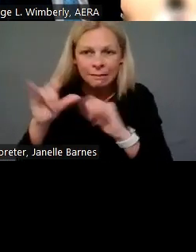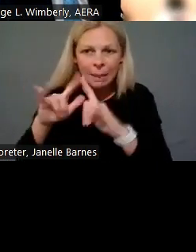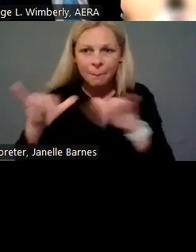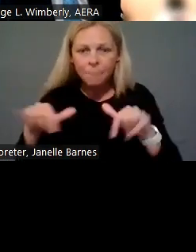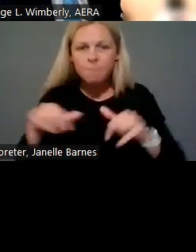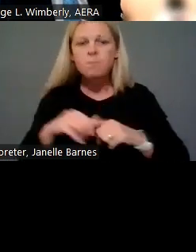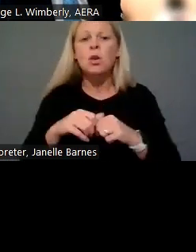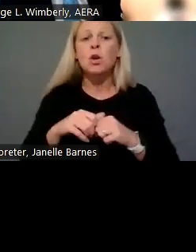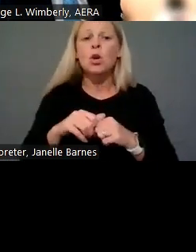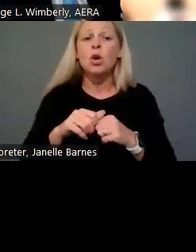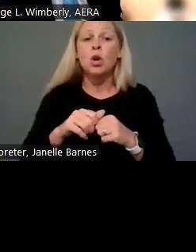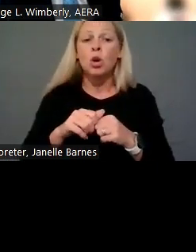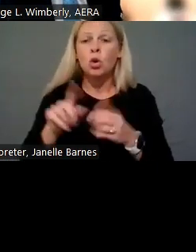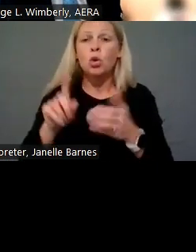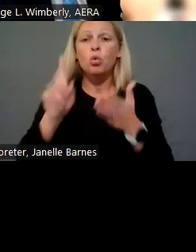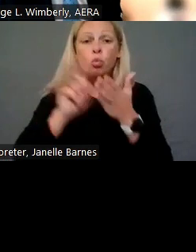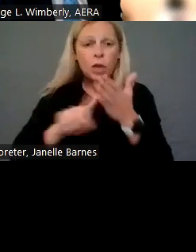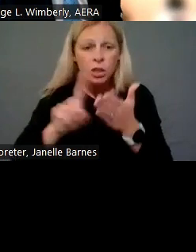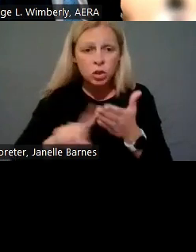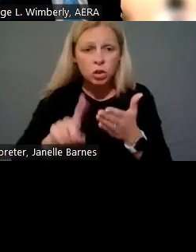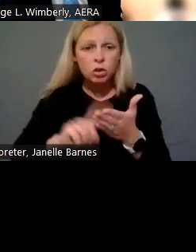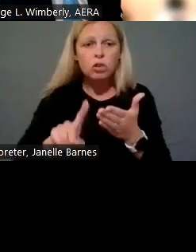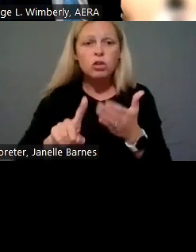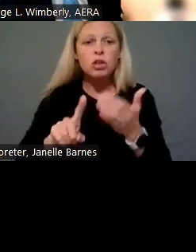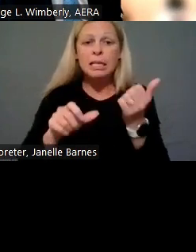research assistantships. That's fine as well.